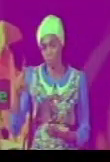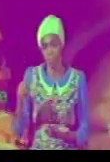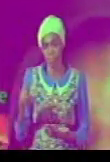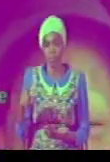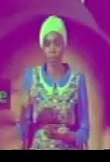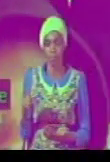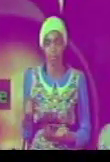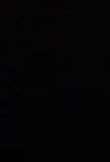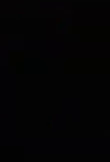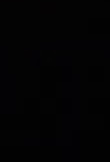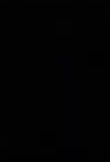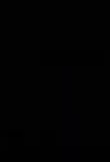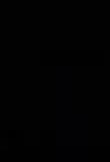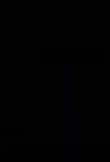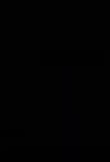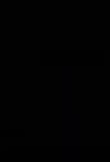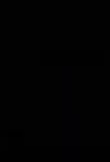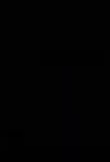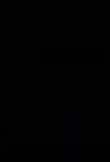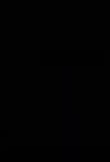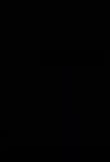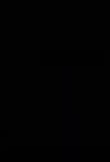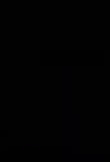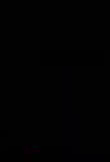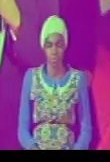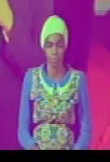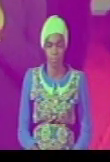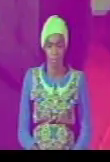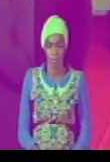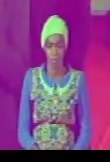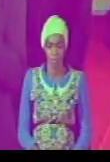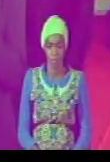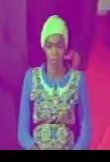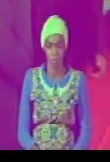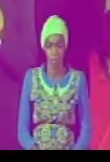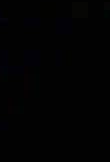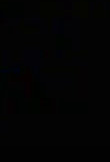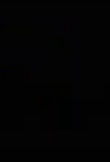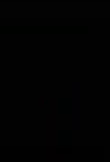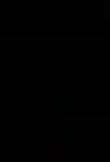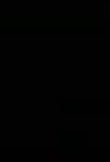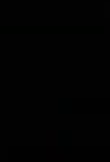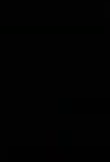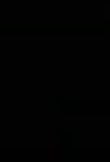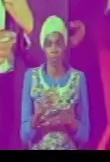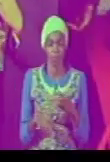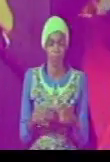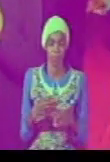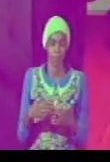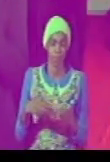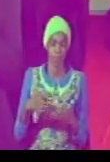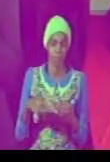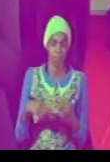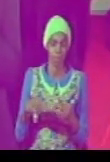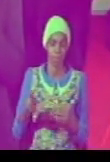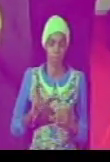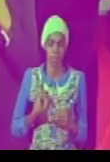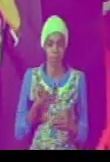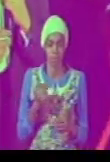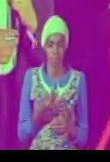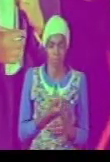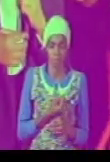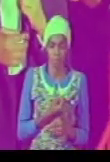for. We can change the world around us. Our mindsets, we must toss